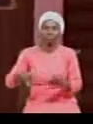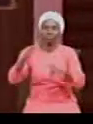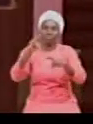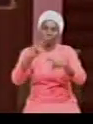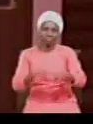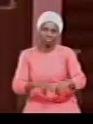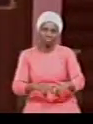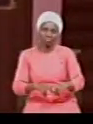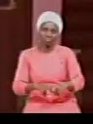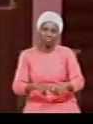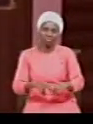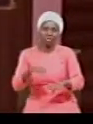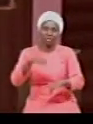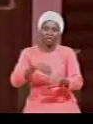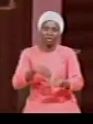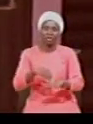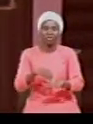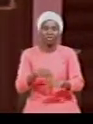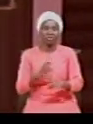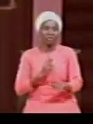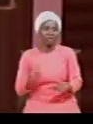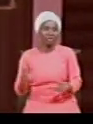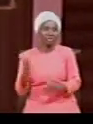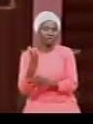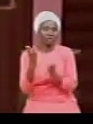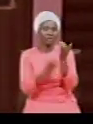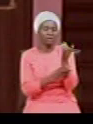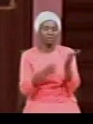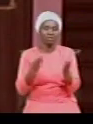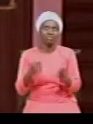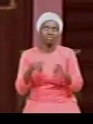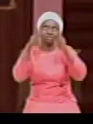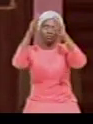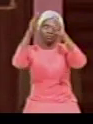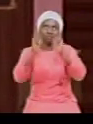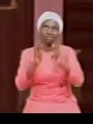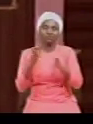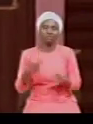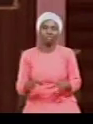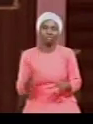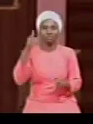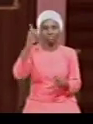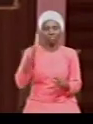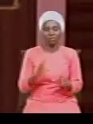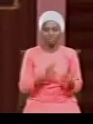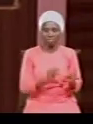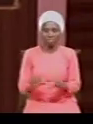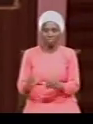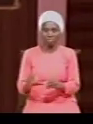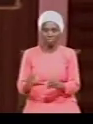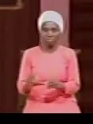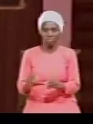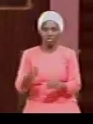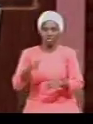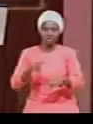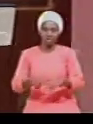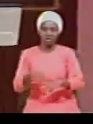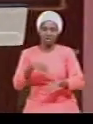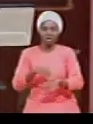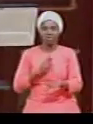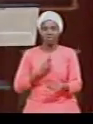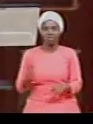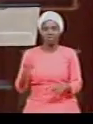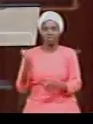at the right hand of the throne of God. Set down at the right hand of the